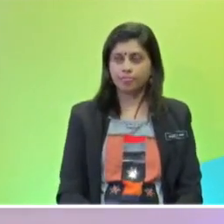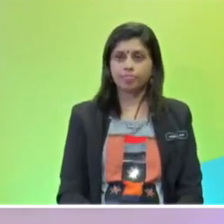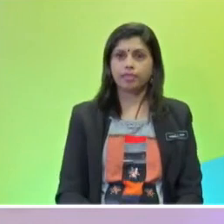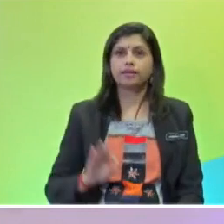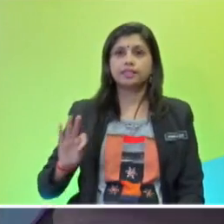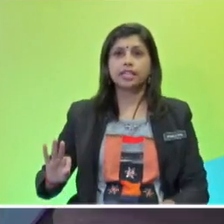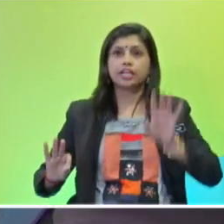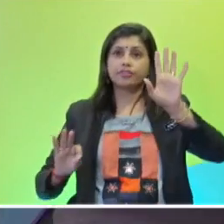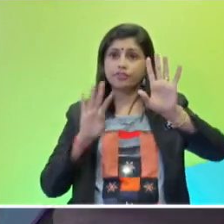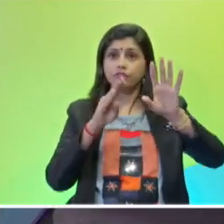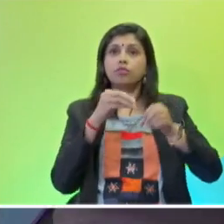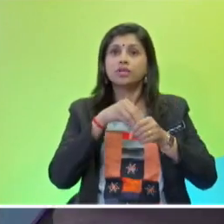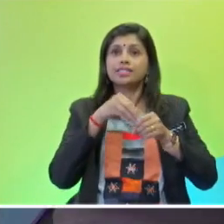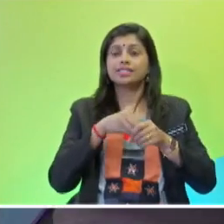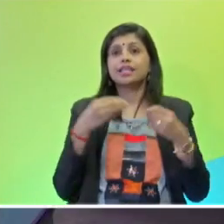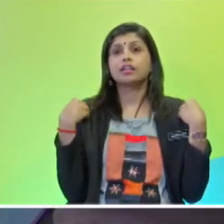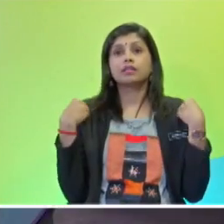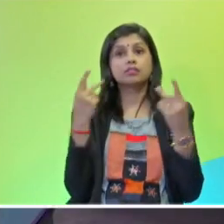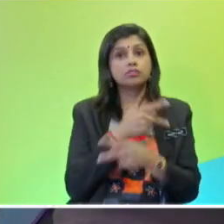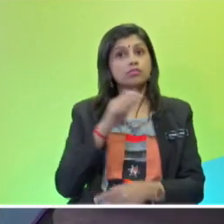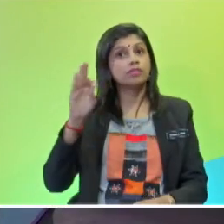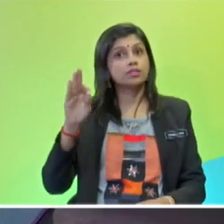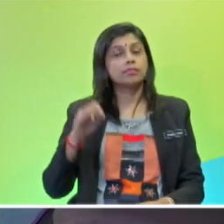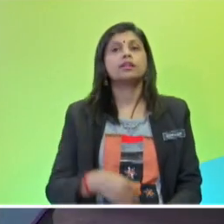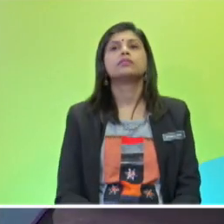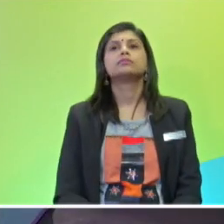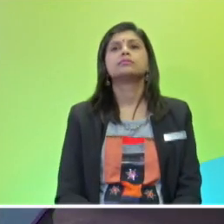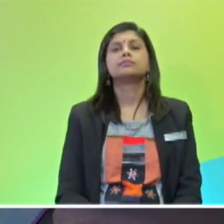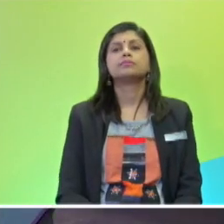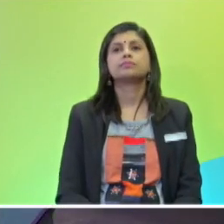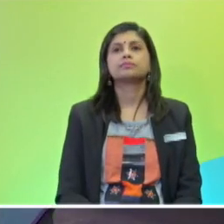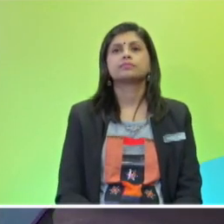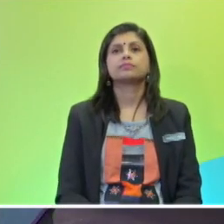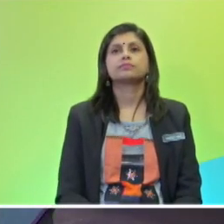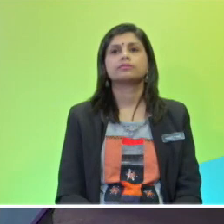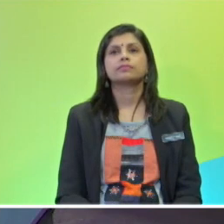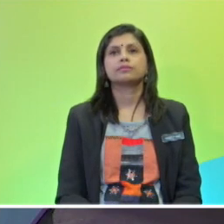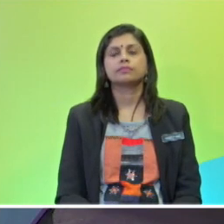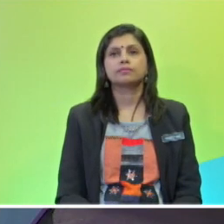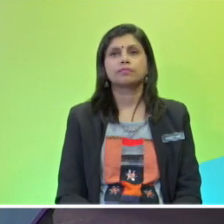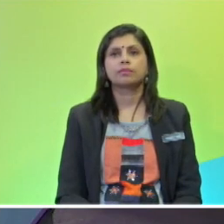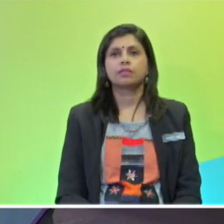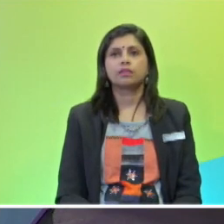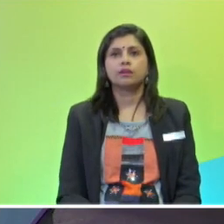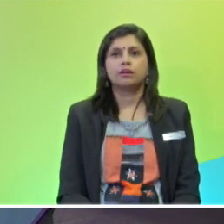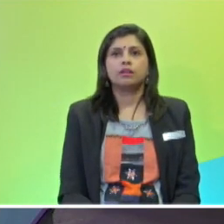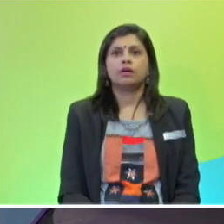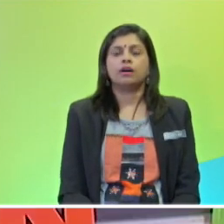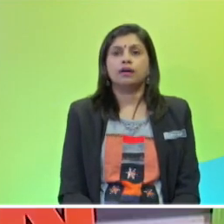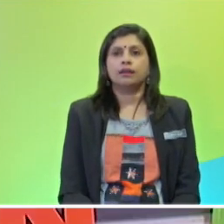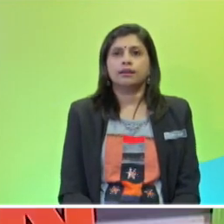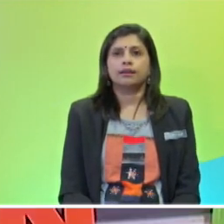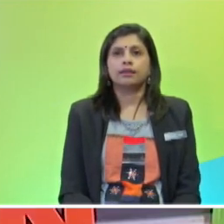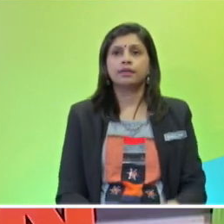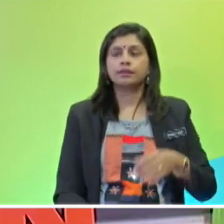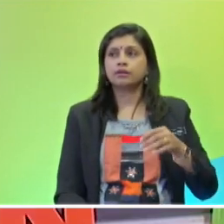are in one multiplication. Yes. So you cancel it by times 9. Yes. And then you times the numerator with